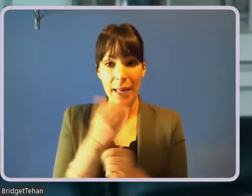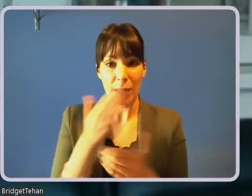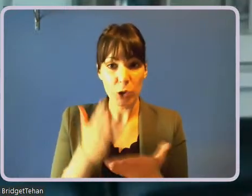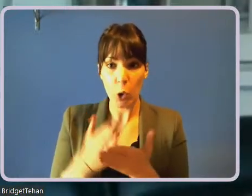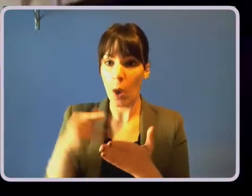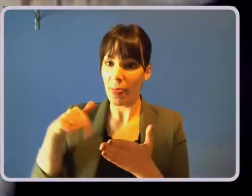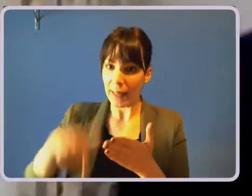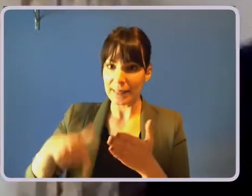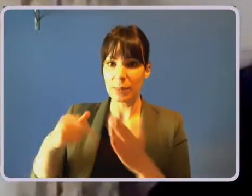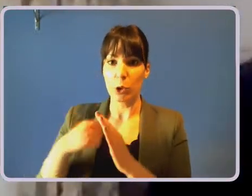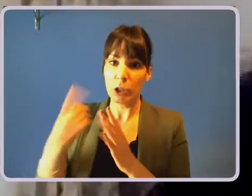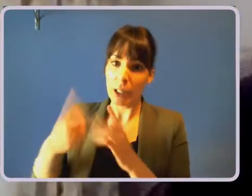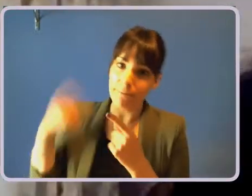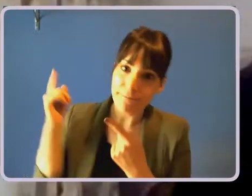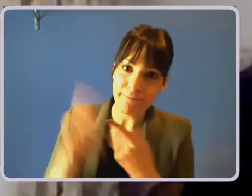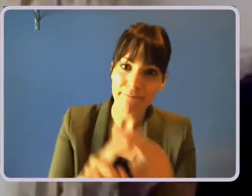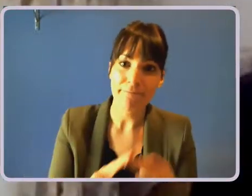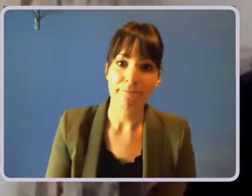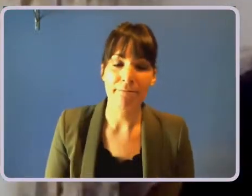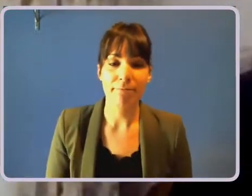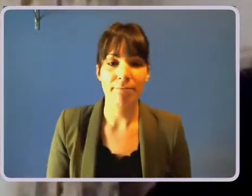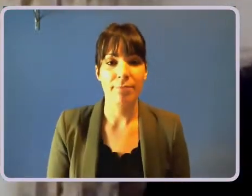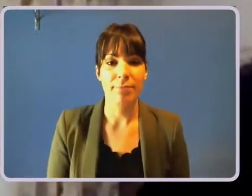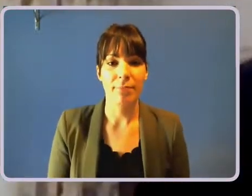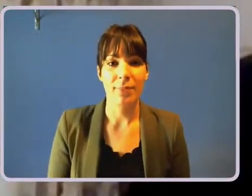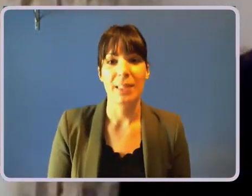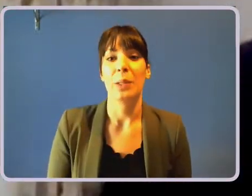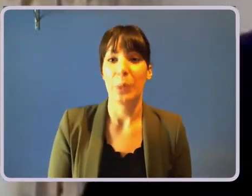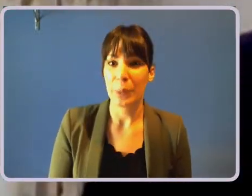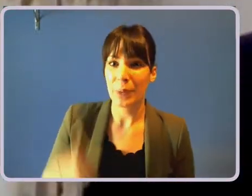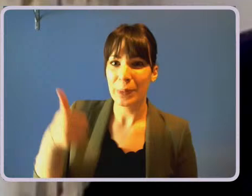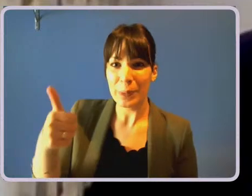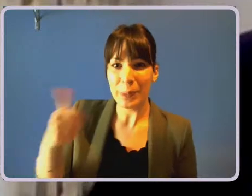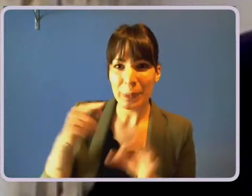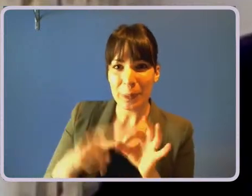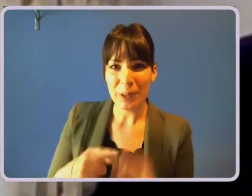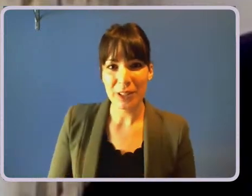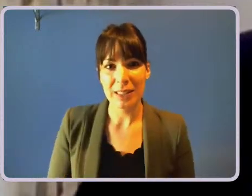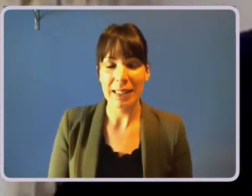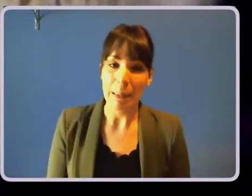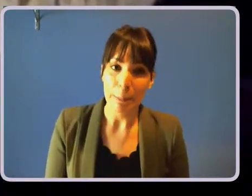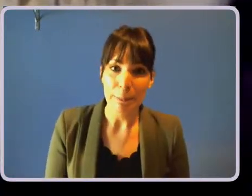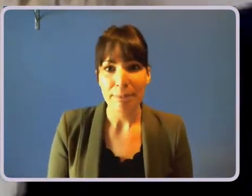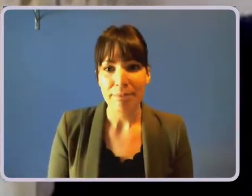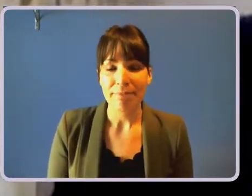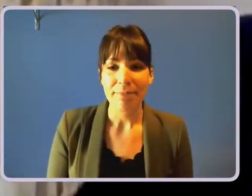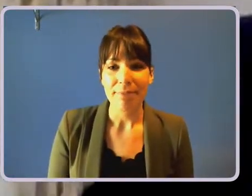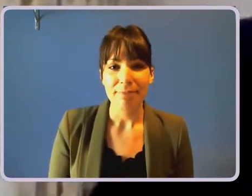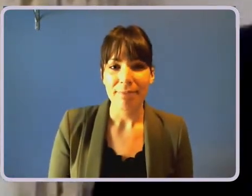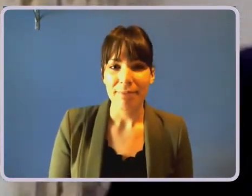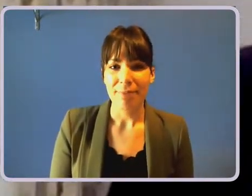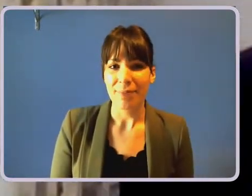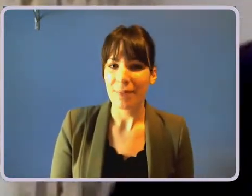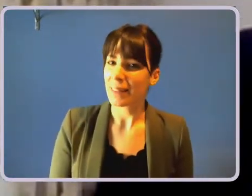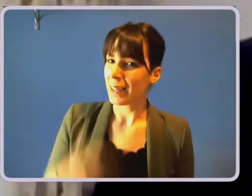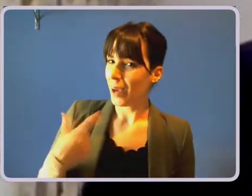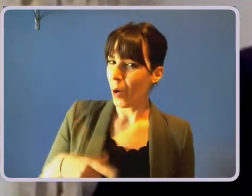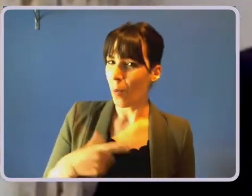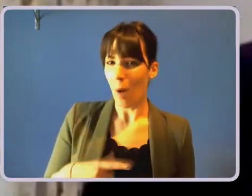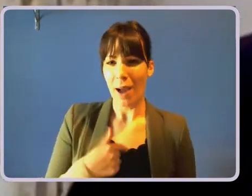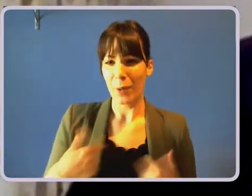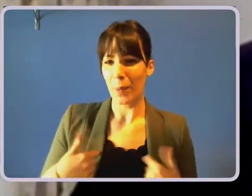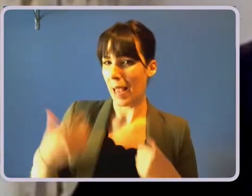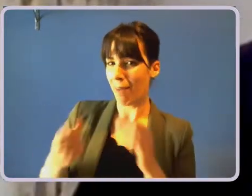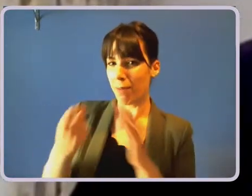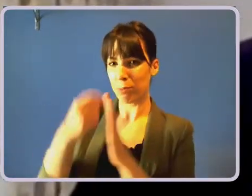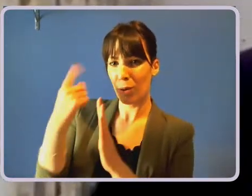That's a really good question, actually. And why do things end up on a shelf gathering dust? Perhaps, I don't